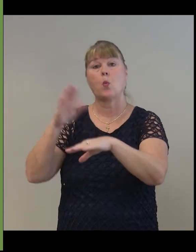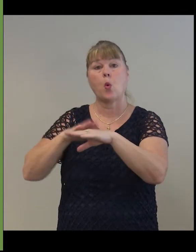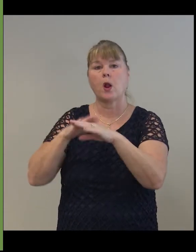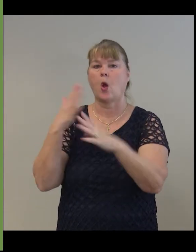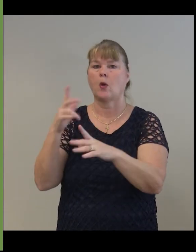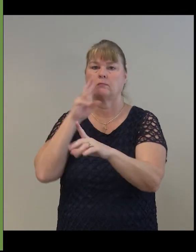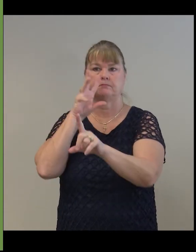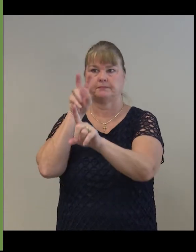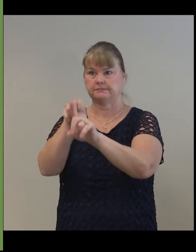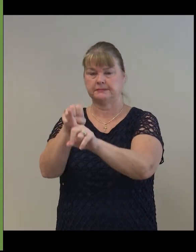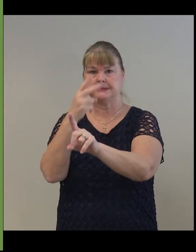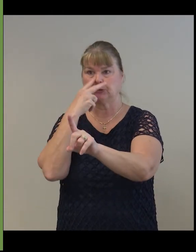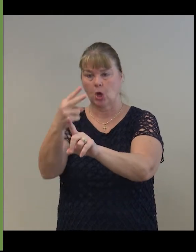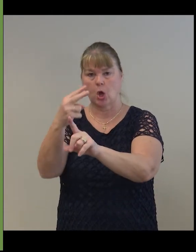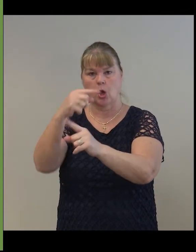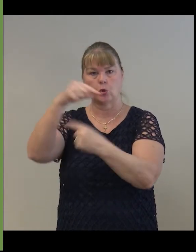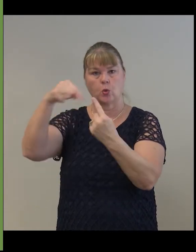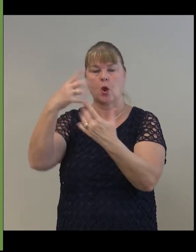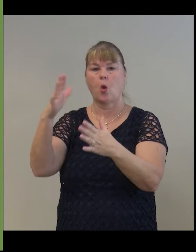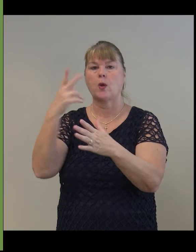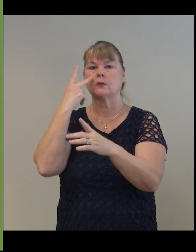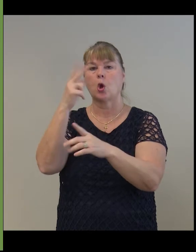imminent threat an